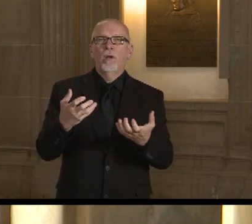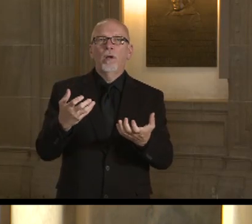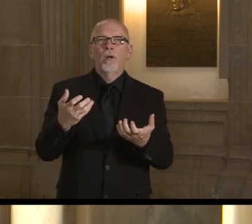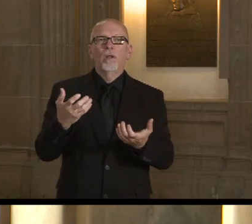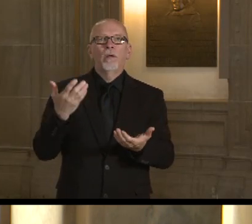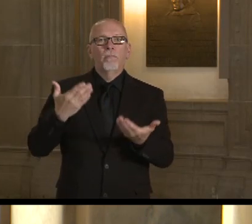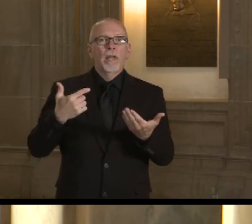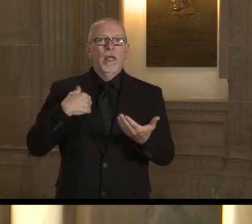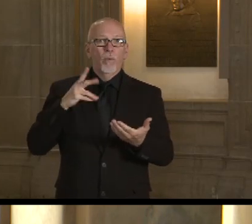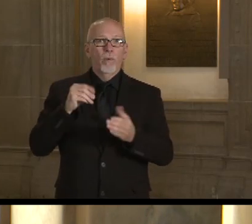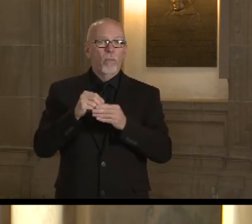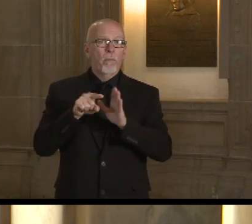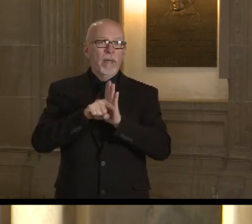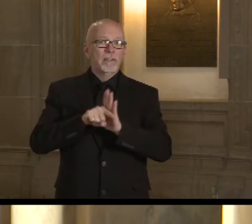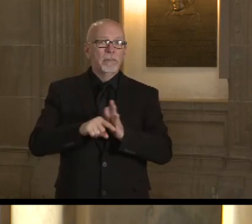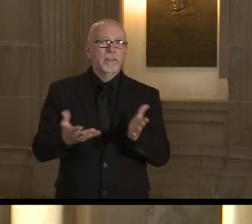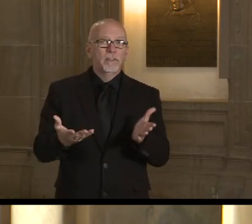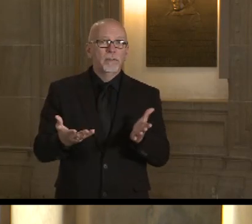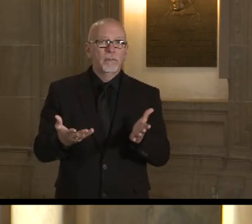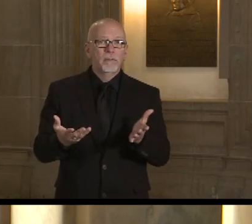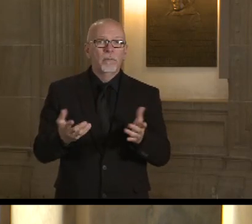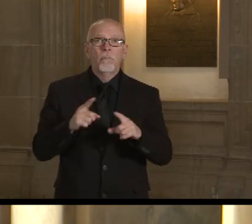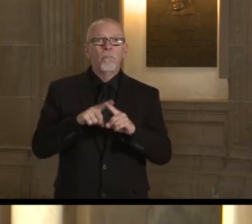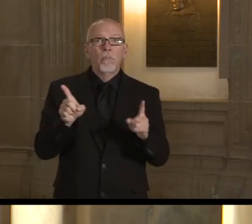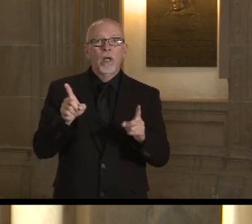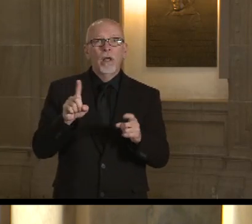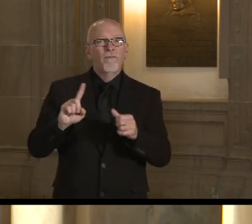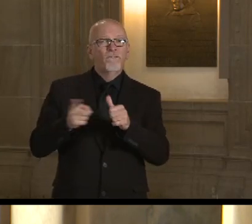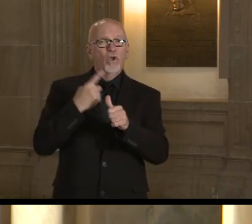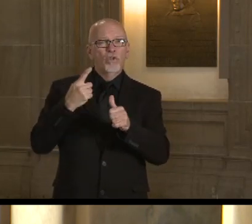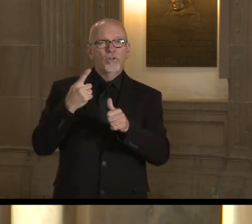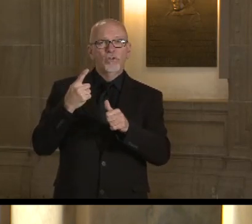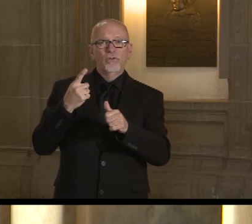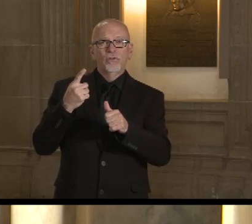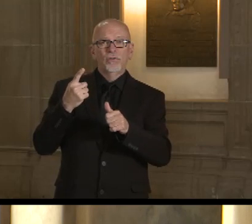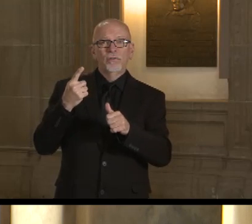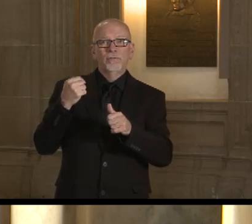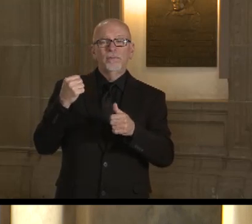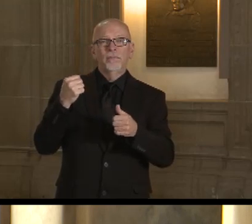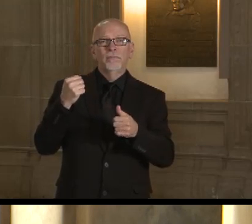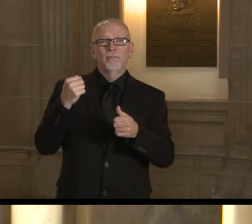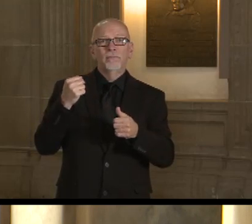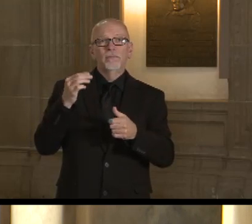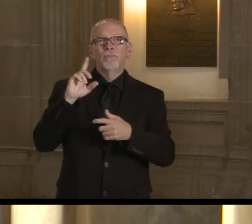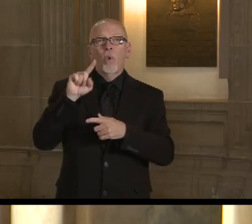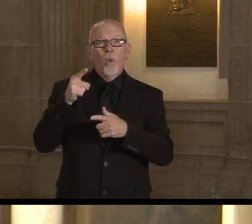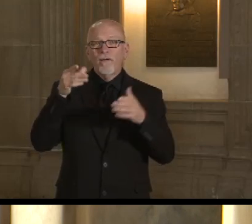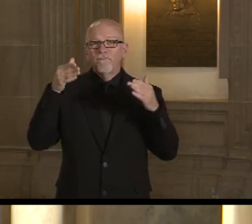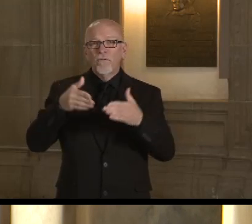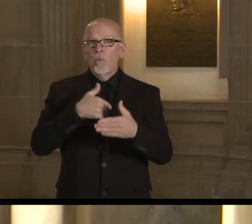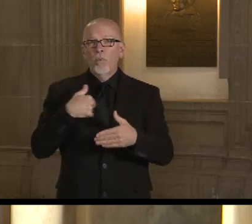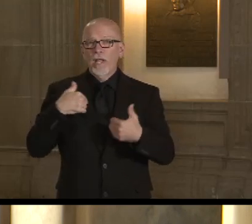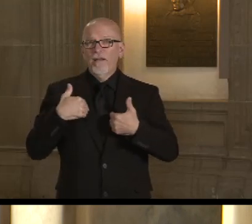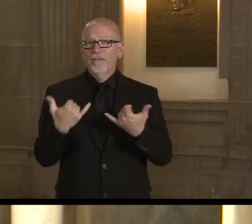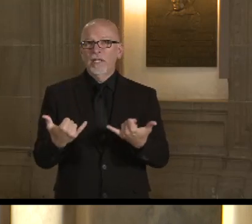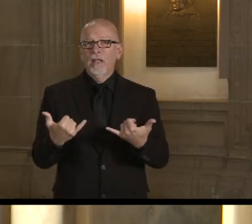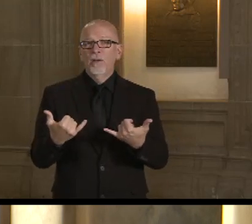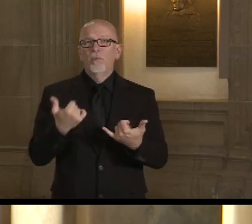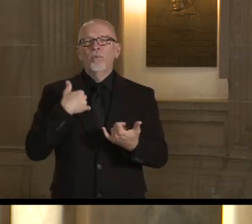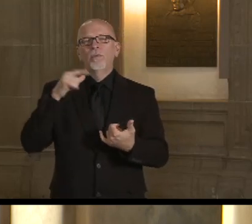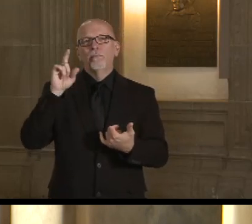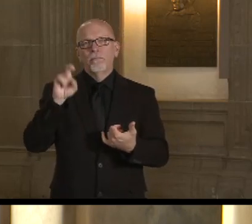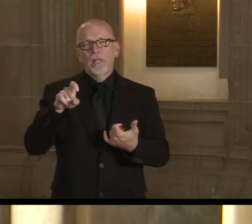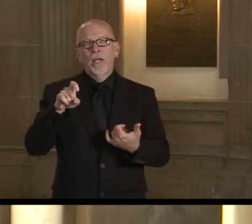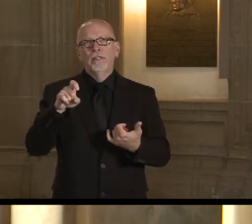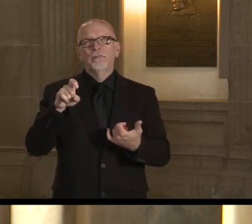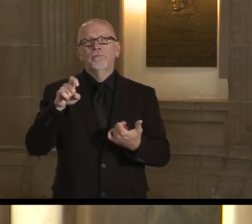be a little bit more pessimistic. But the first and only focus that we need to have right now is to get to